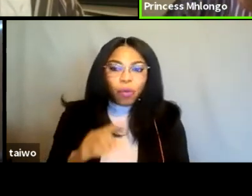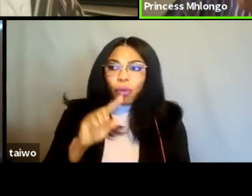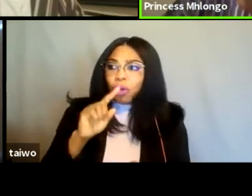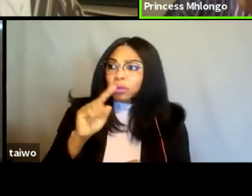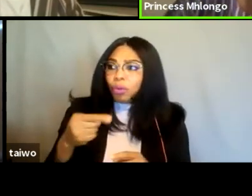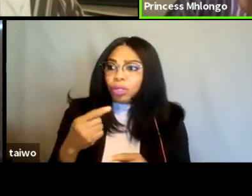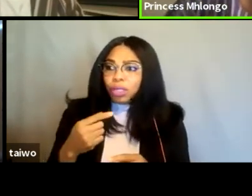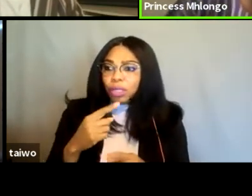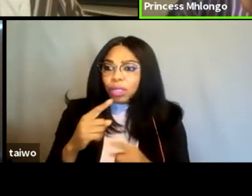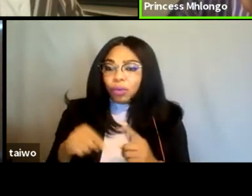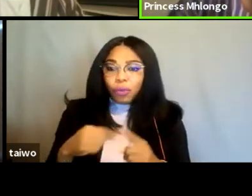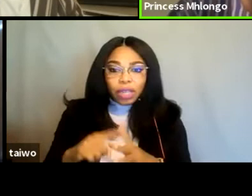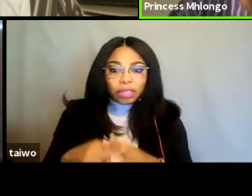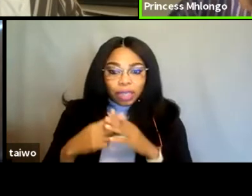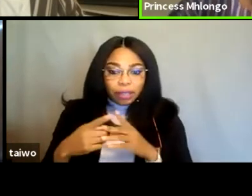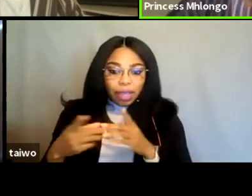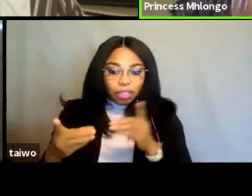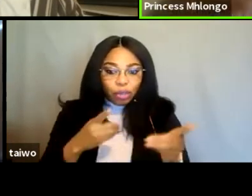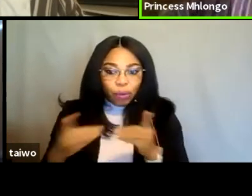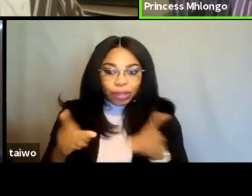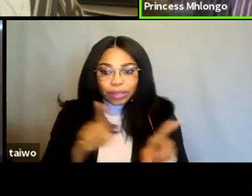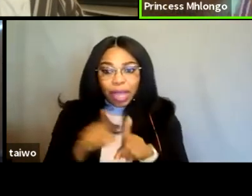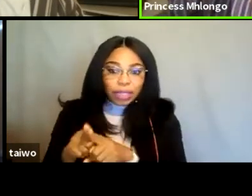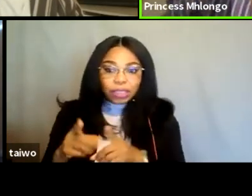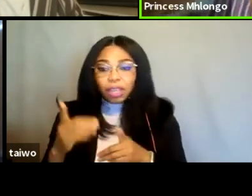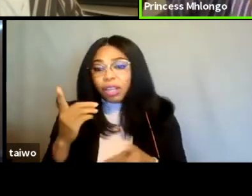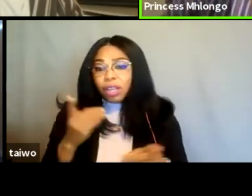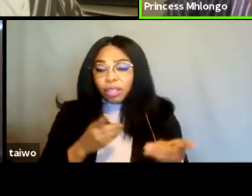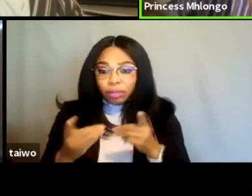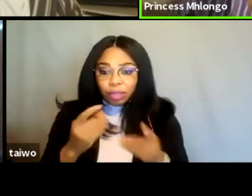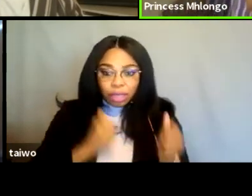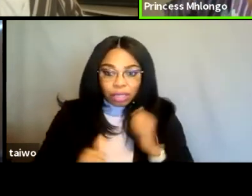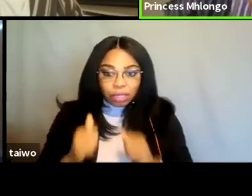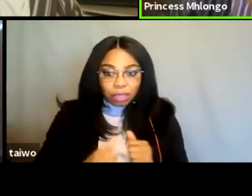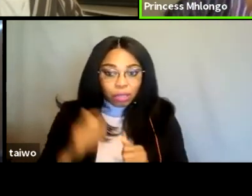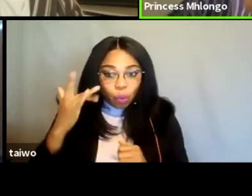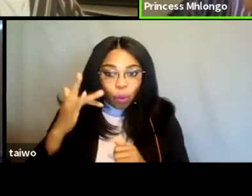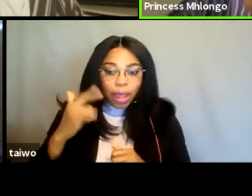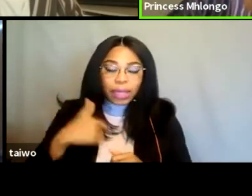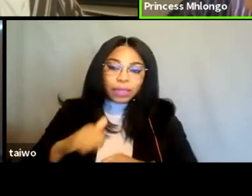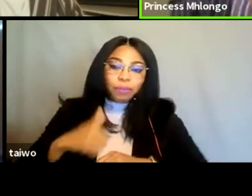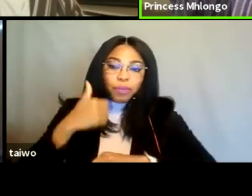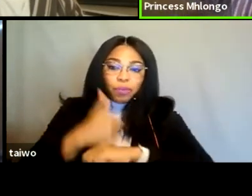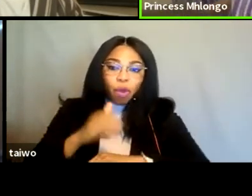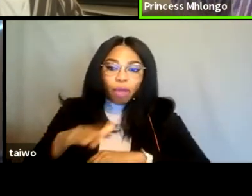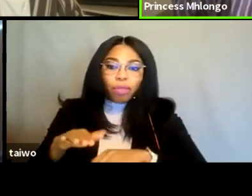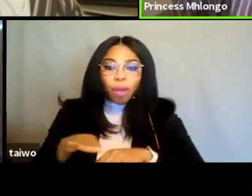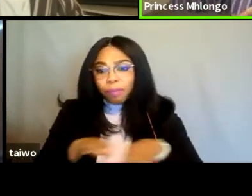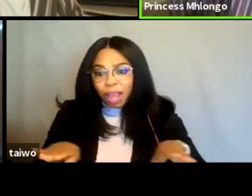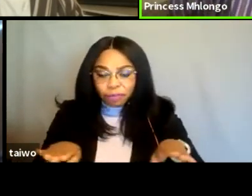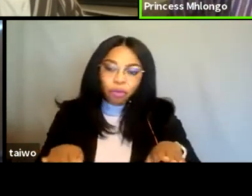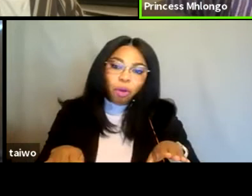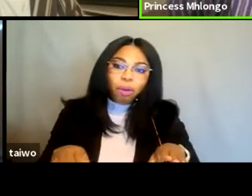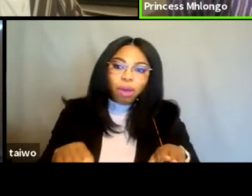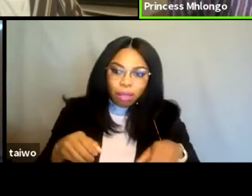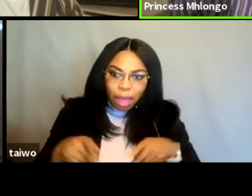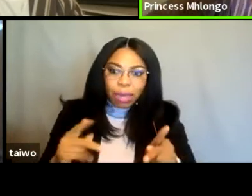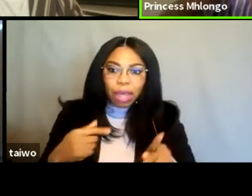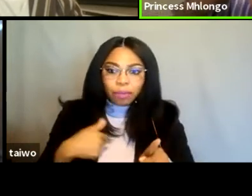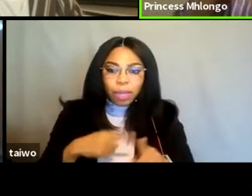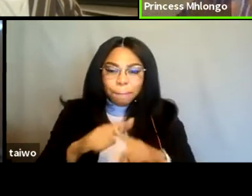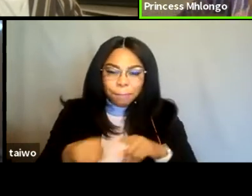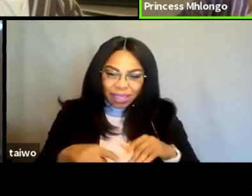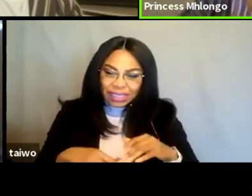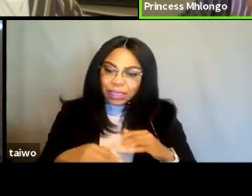know, and started directing as a theater director, because I was placed on a platform that allowed me. However, on the grassroots, there